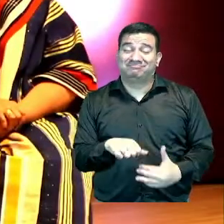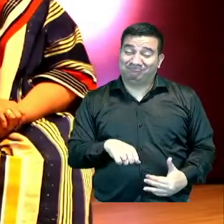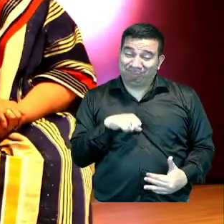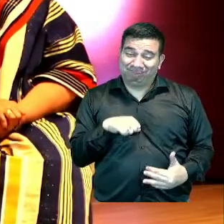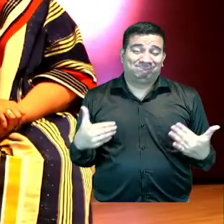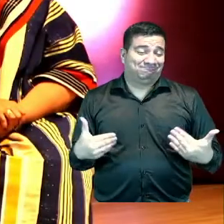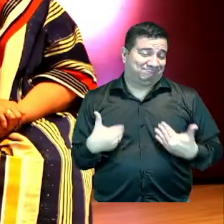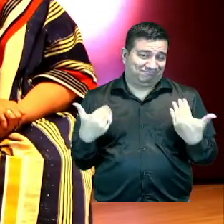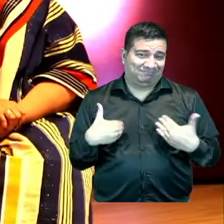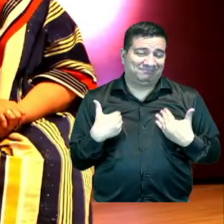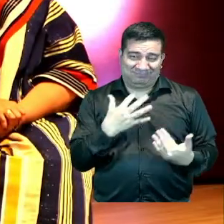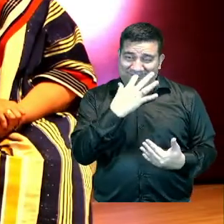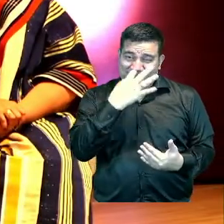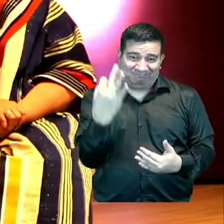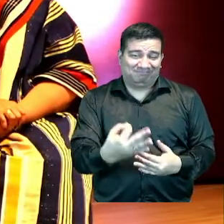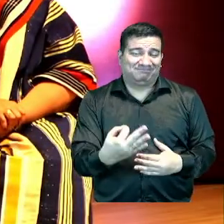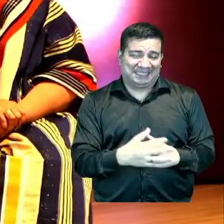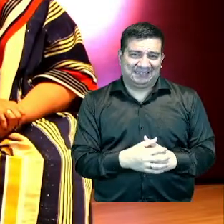feel very proud,